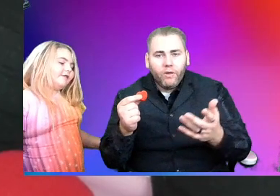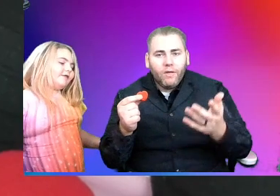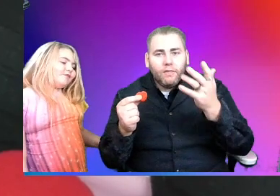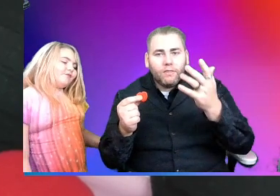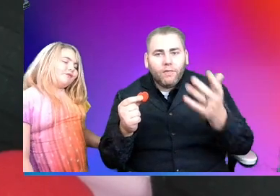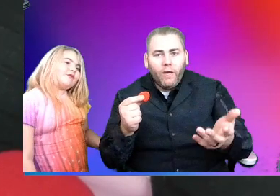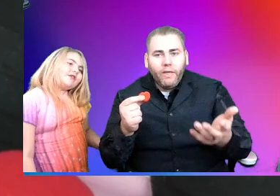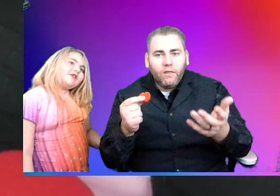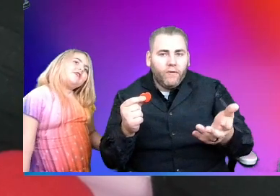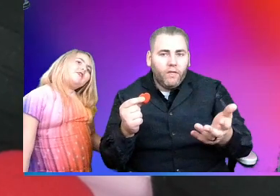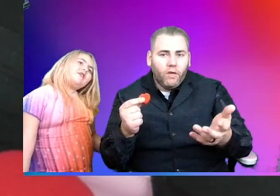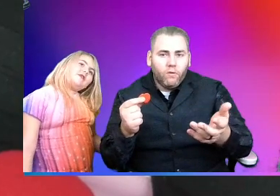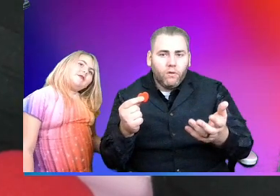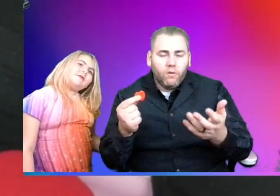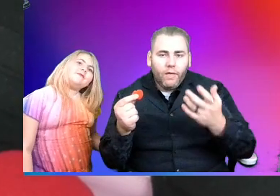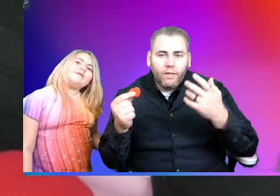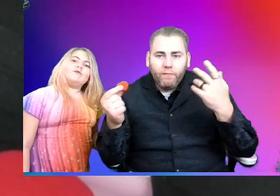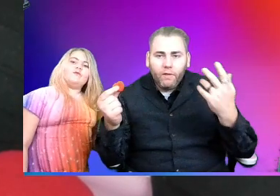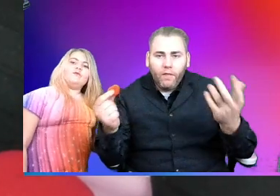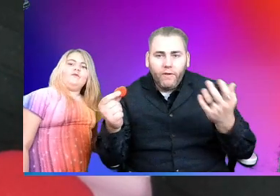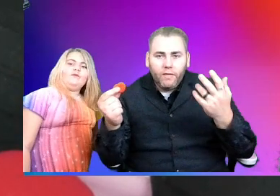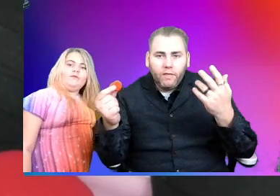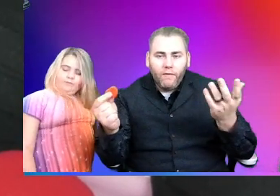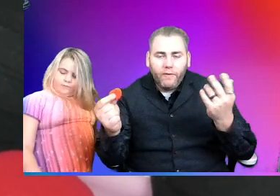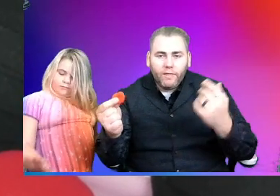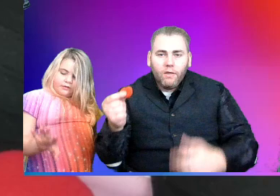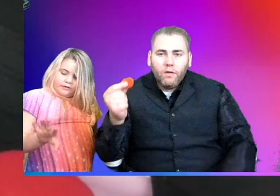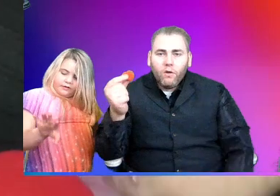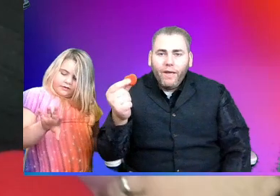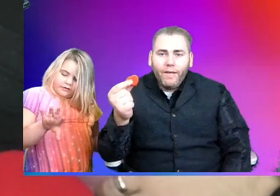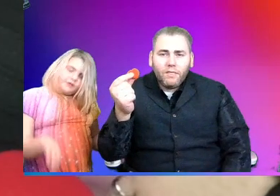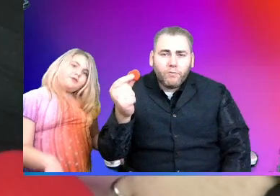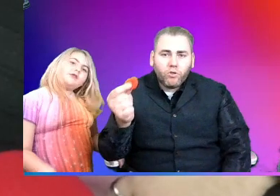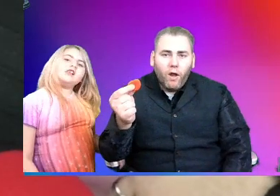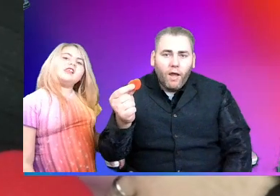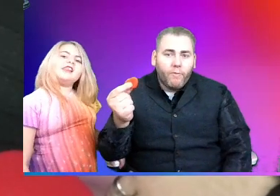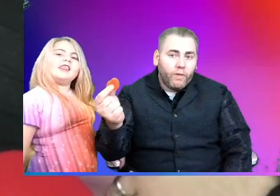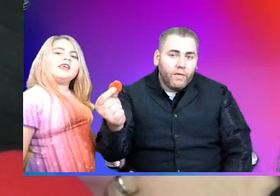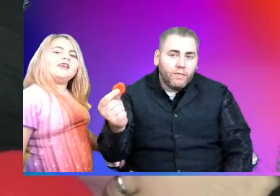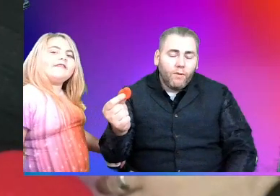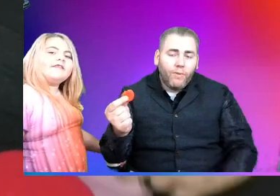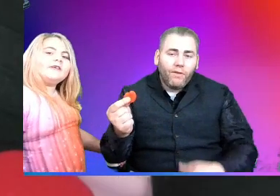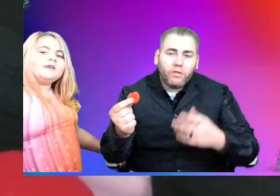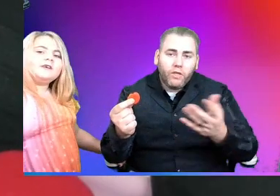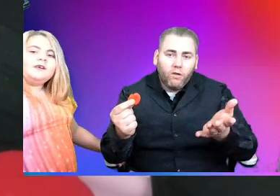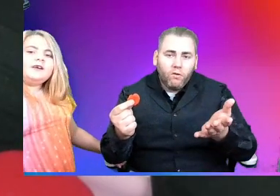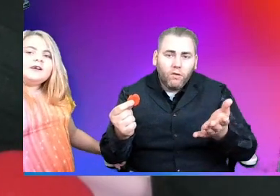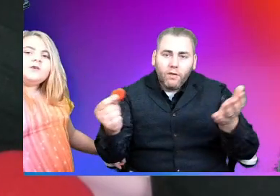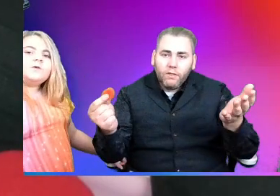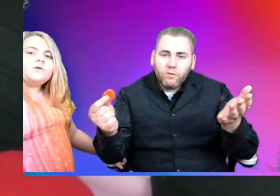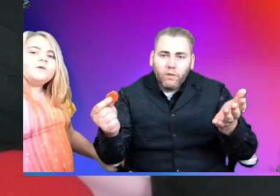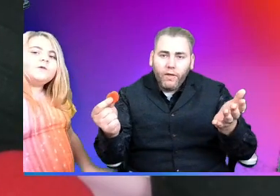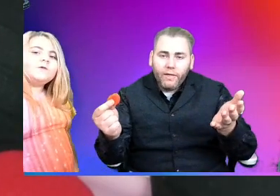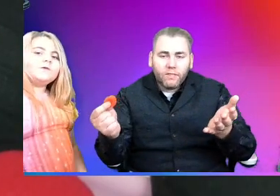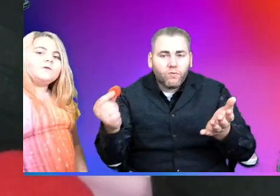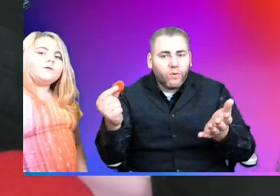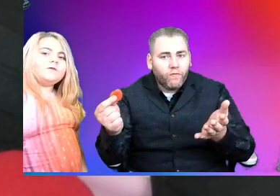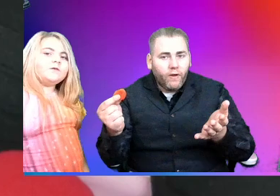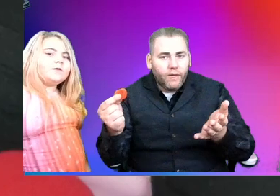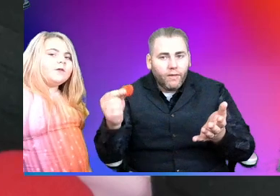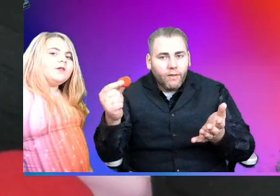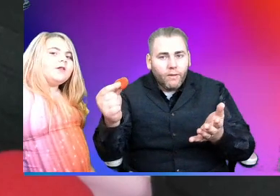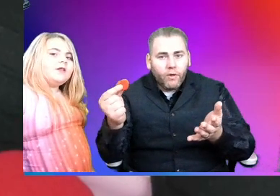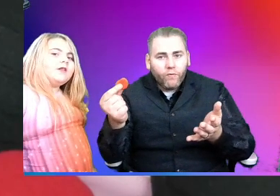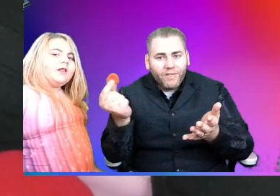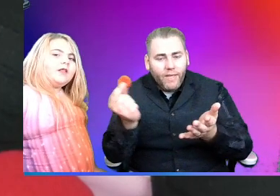reminder to like the video. If you love it, you love it. Go ahead and subscribe. It really does help out the channel. It's real nice. It's real